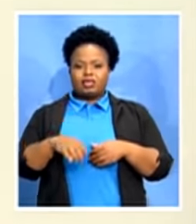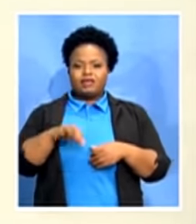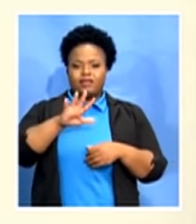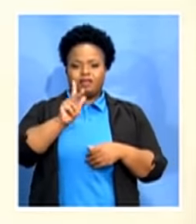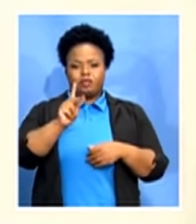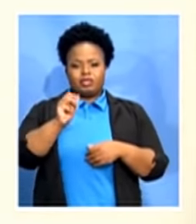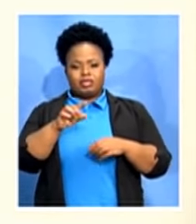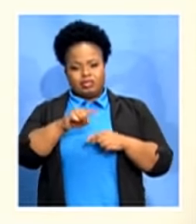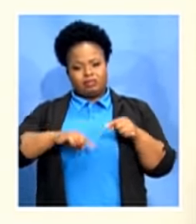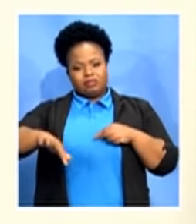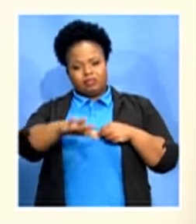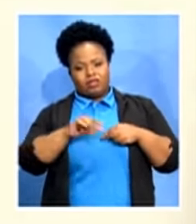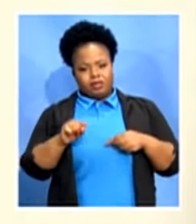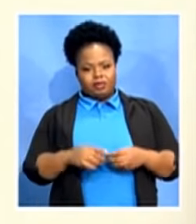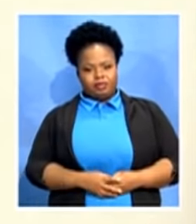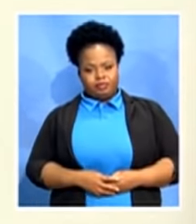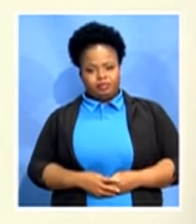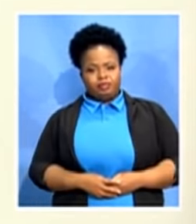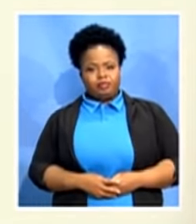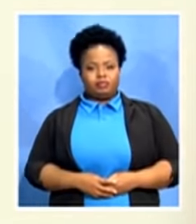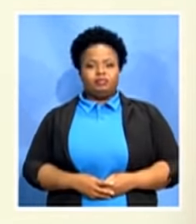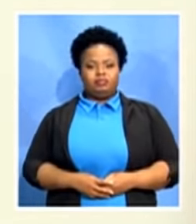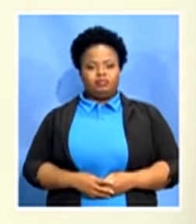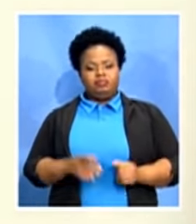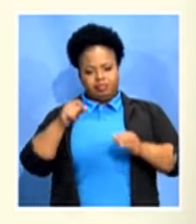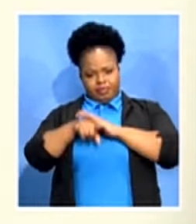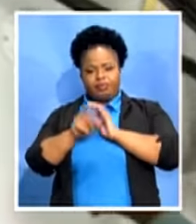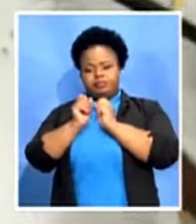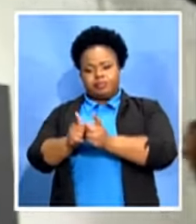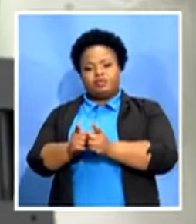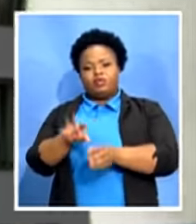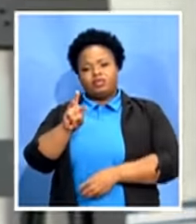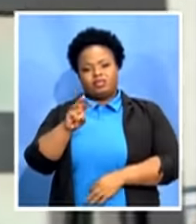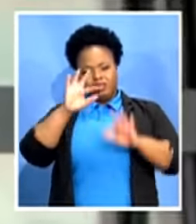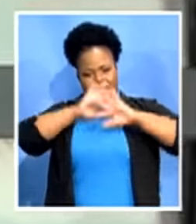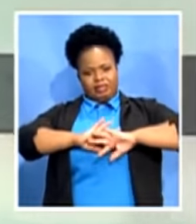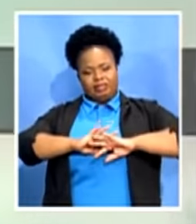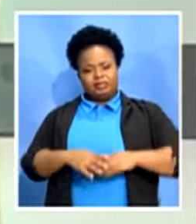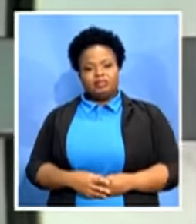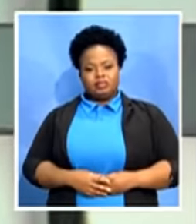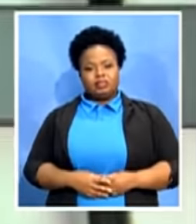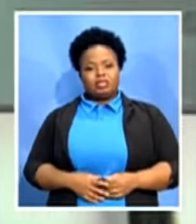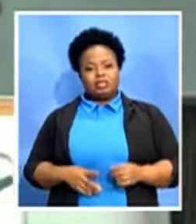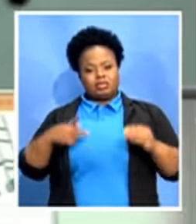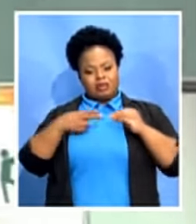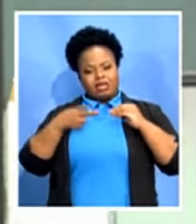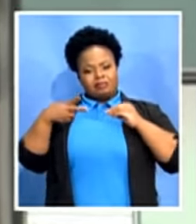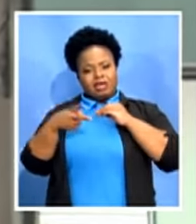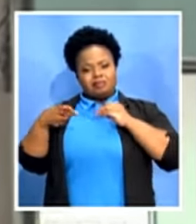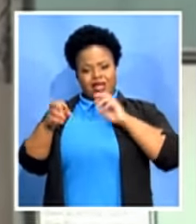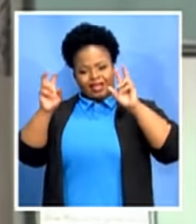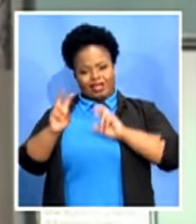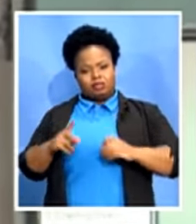It was broken into on Thursday night. Wires cut off and stolen.